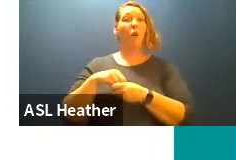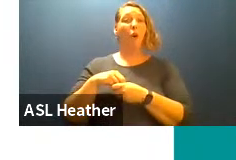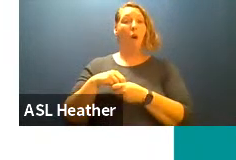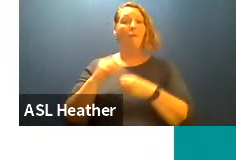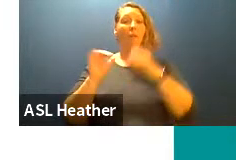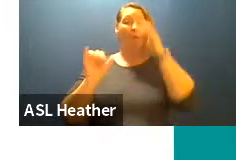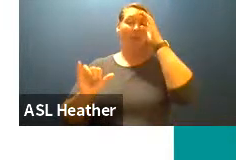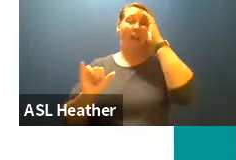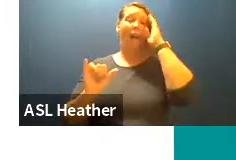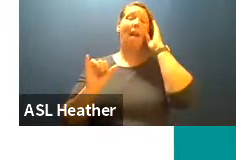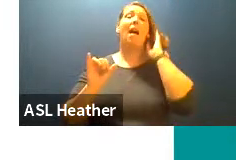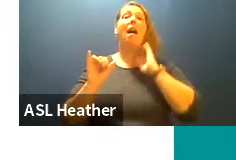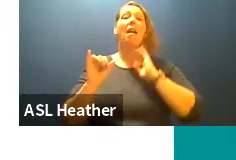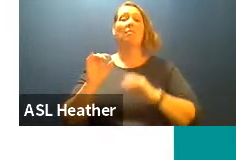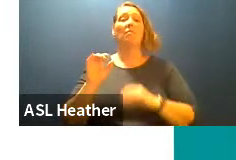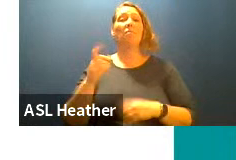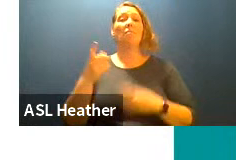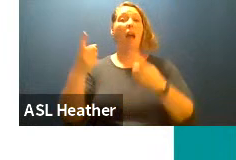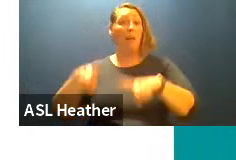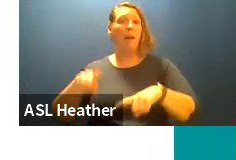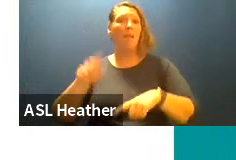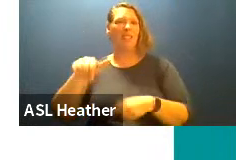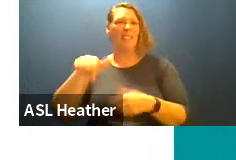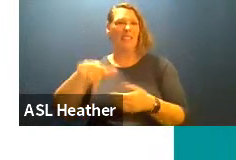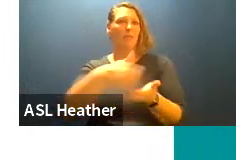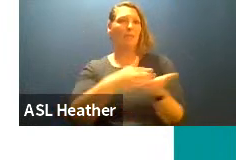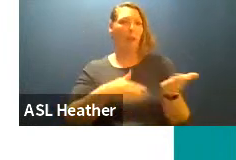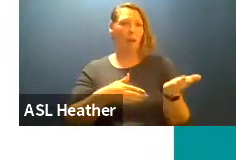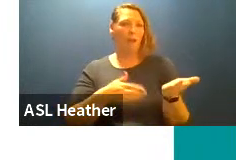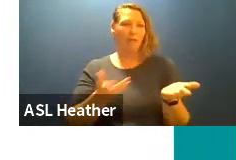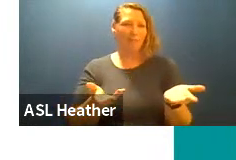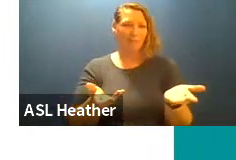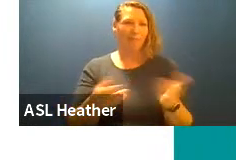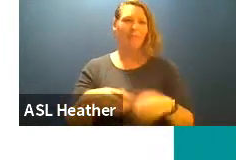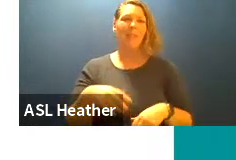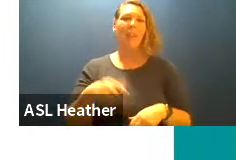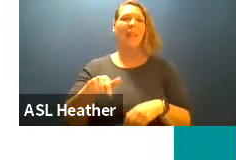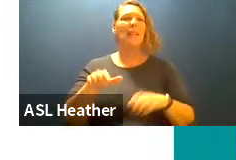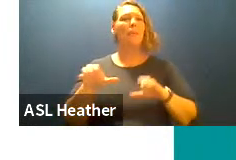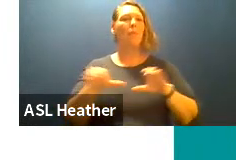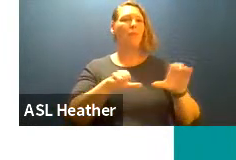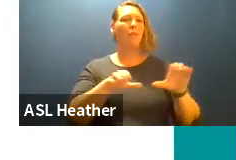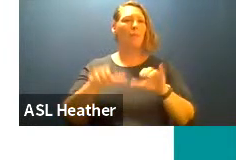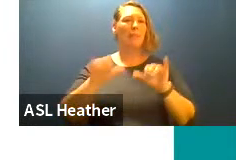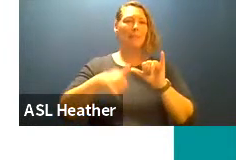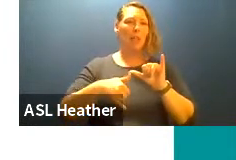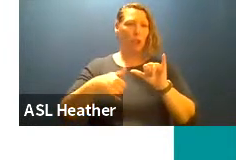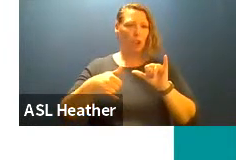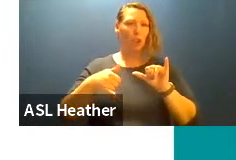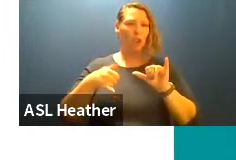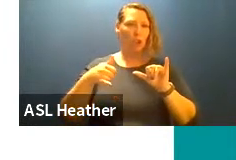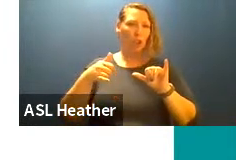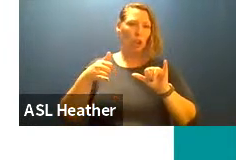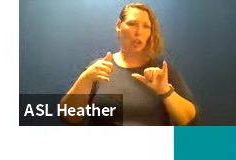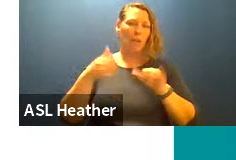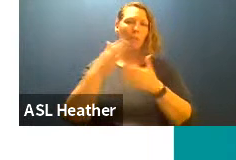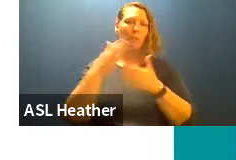area requires this section. So this is zooming in on kind of the performance measure side of the equity